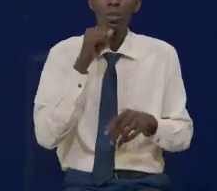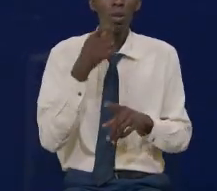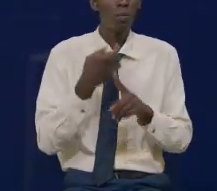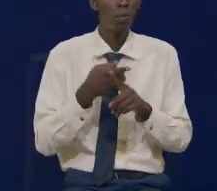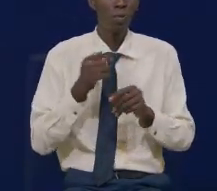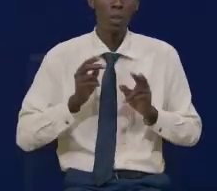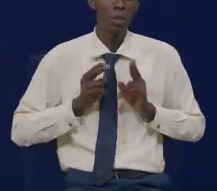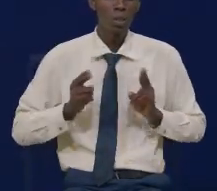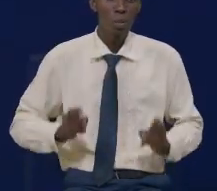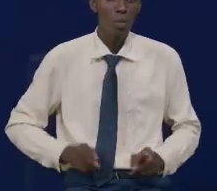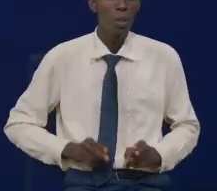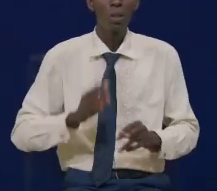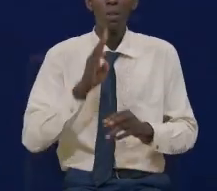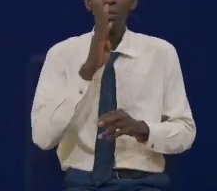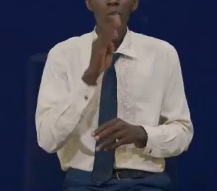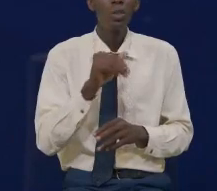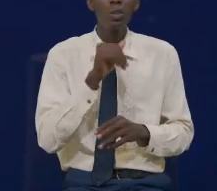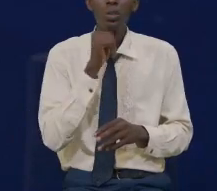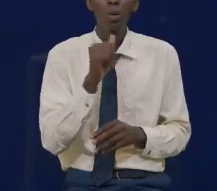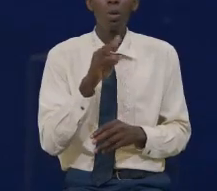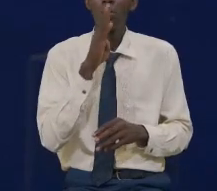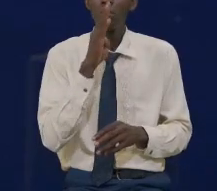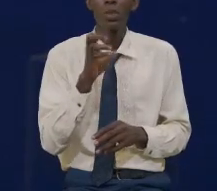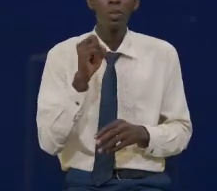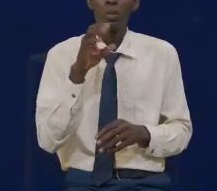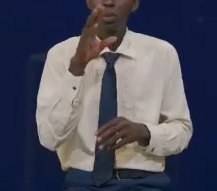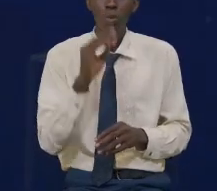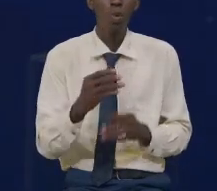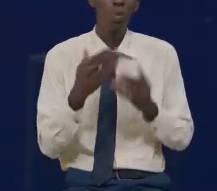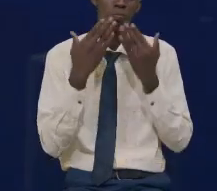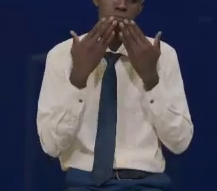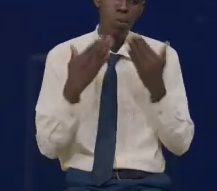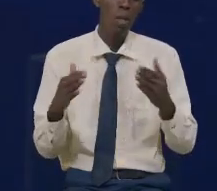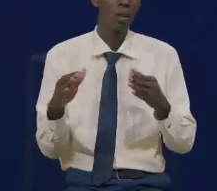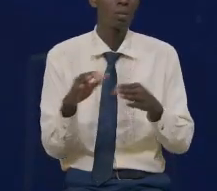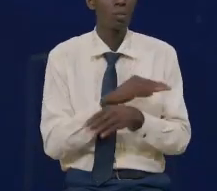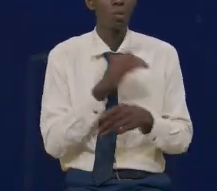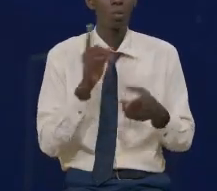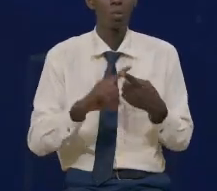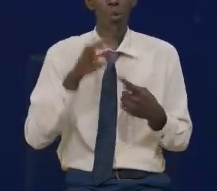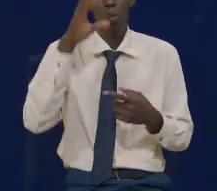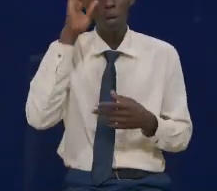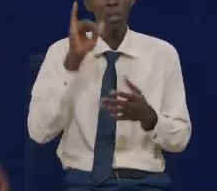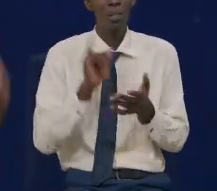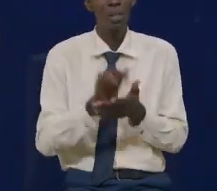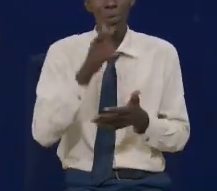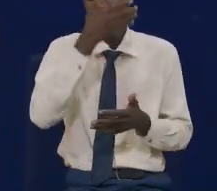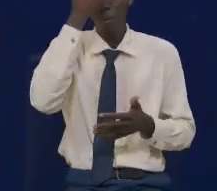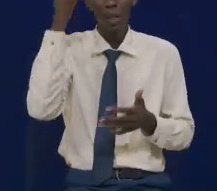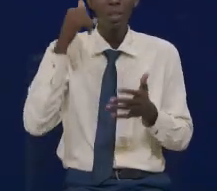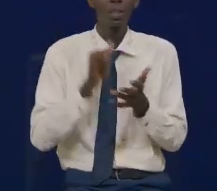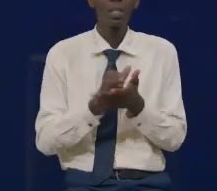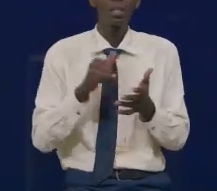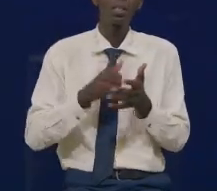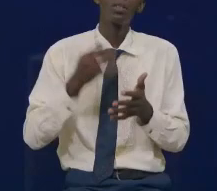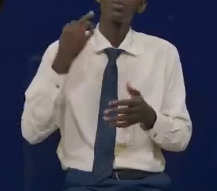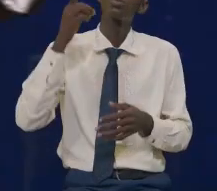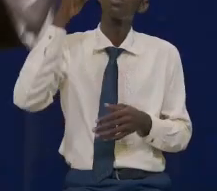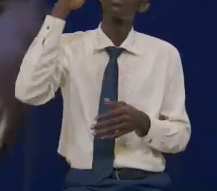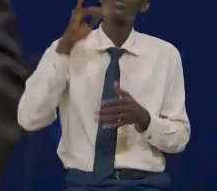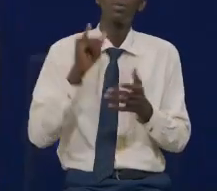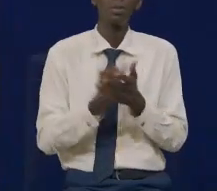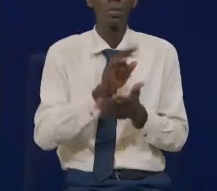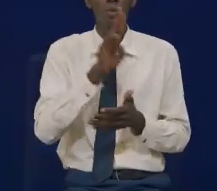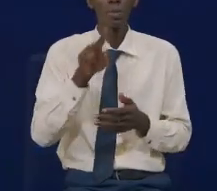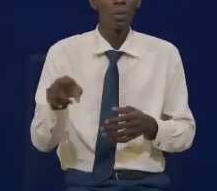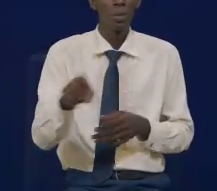Do not be so grateful to man that you forget that it is God that used them to give